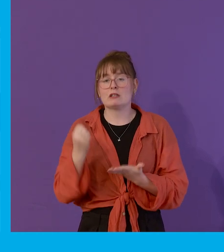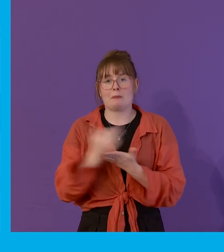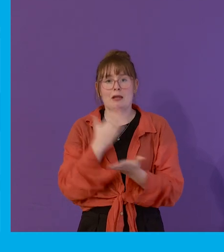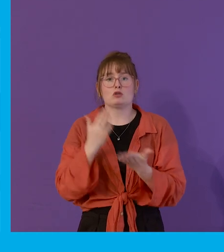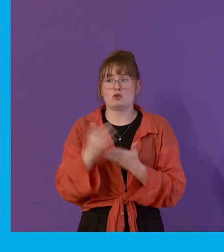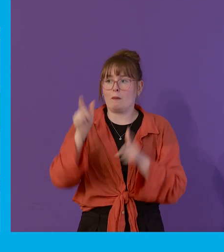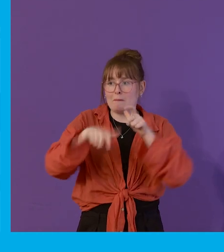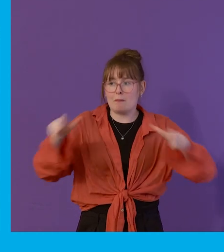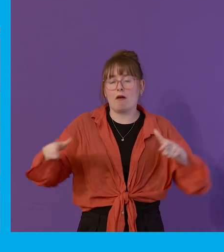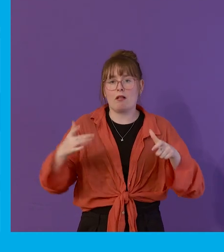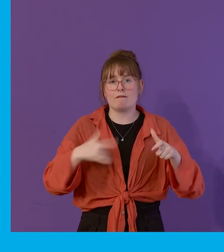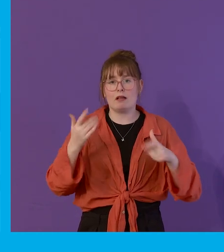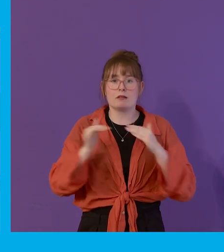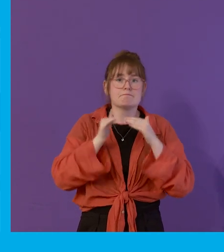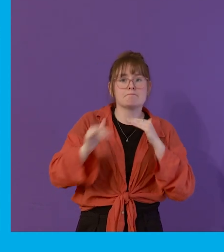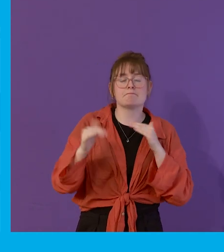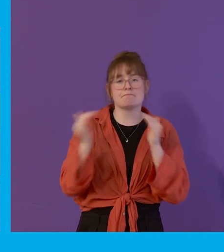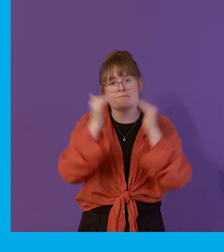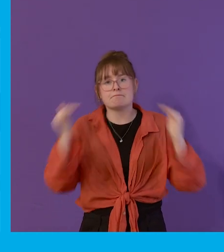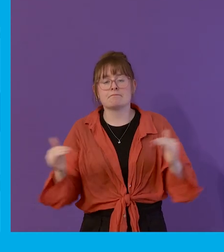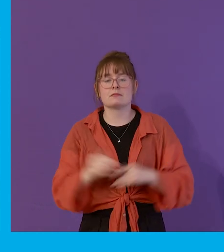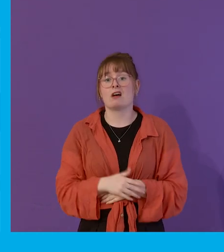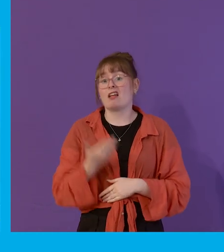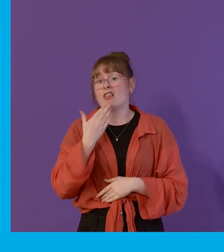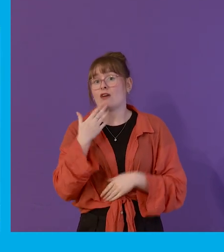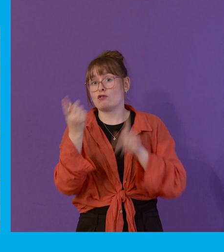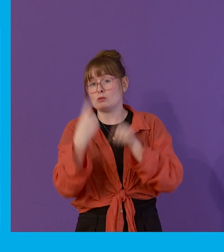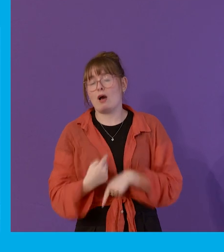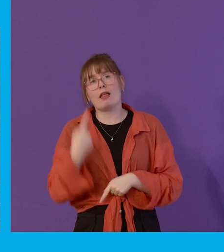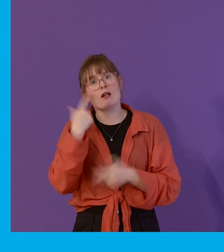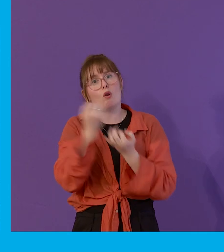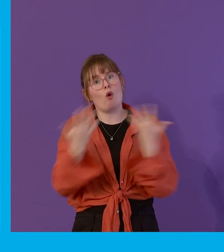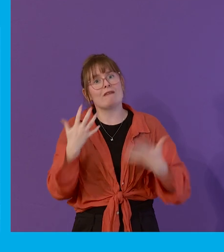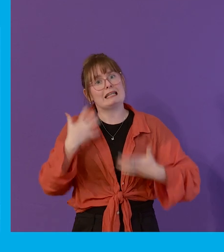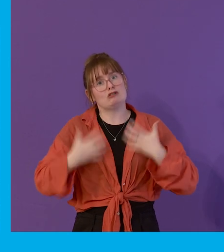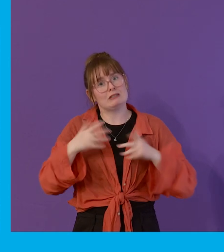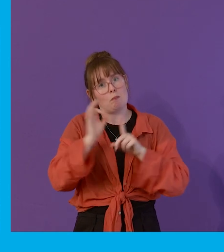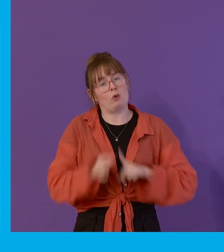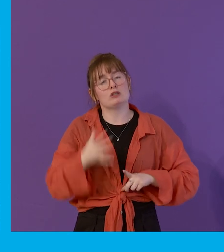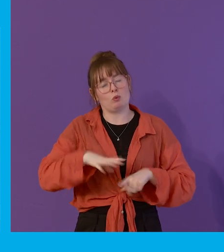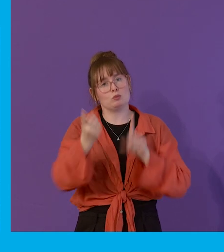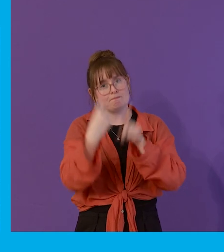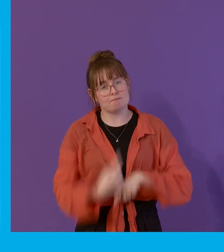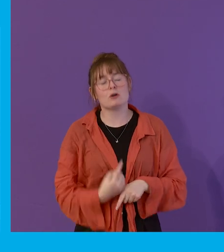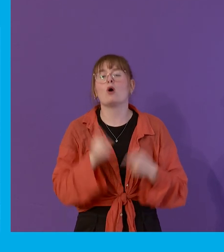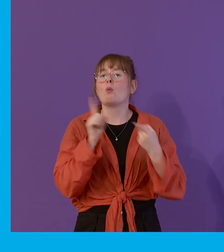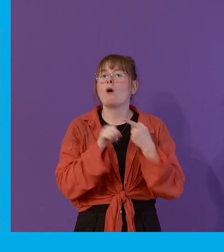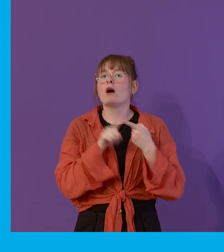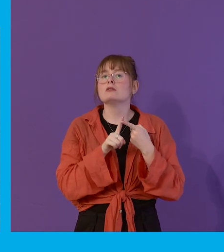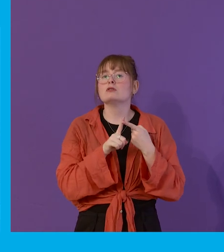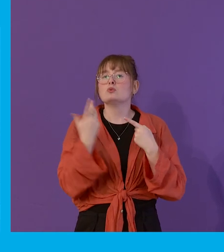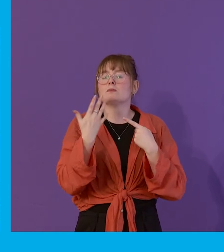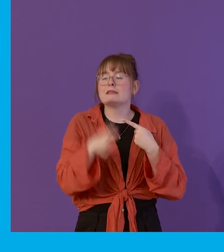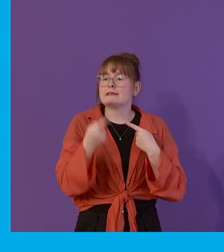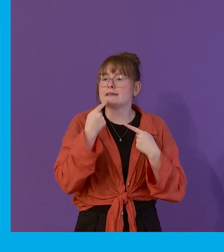to function well. Thanks very much for that response. I think there were some interesting things that I just wanted to pick up. One, you kind of pulled this